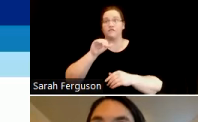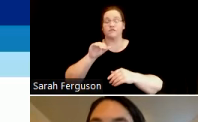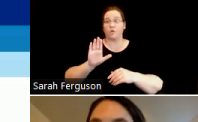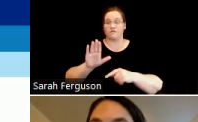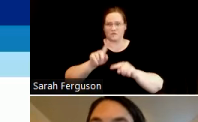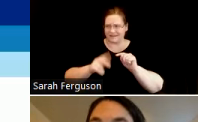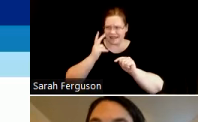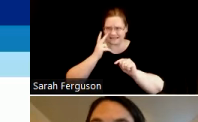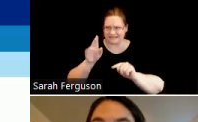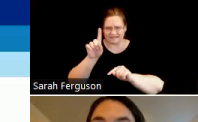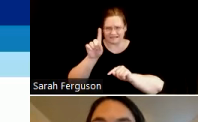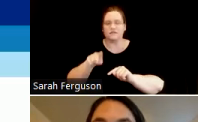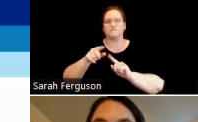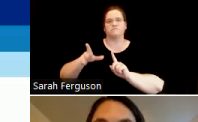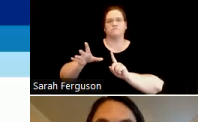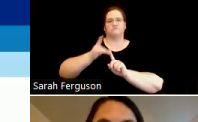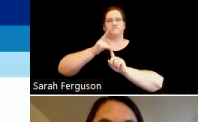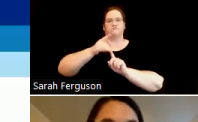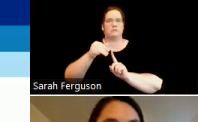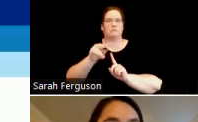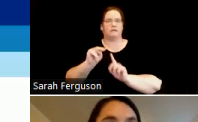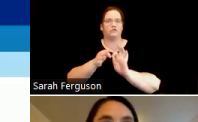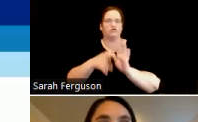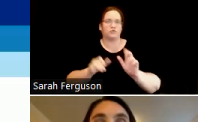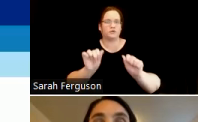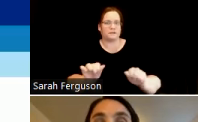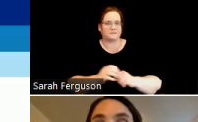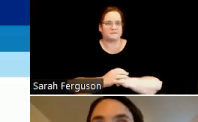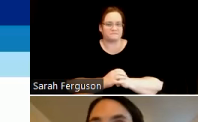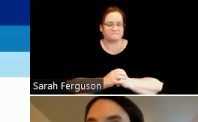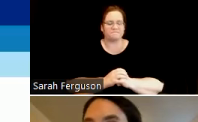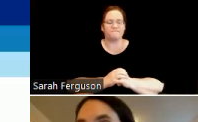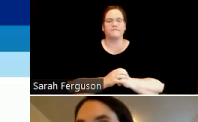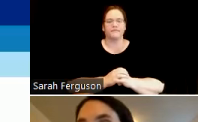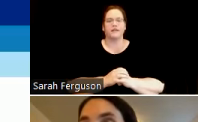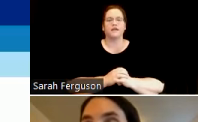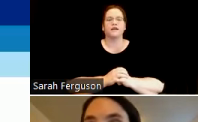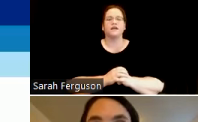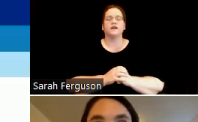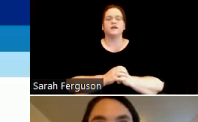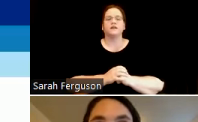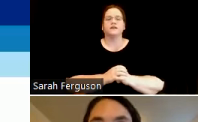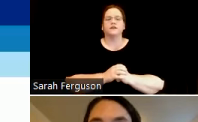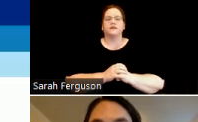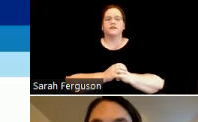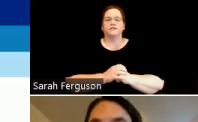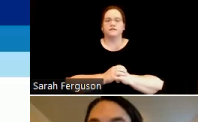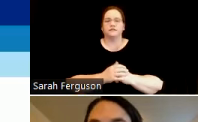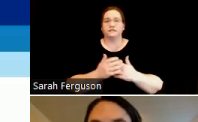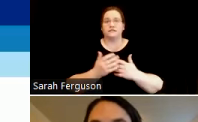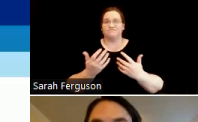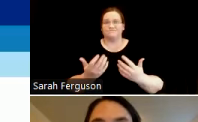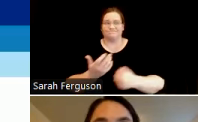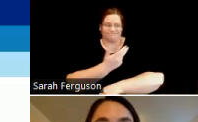view, you can pin her and you'll be able to see her. So how does the COVID vaccine